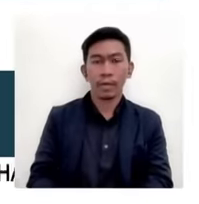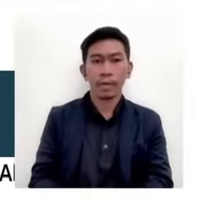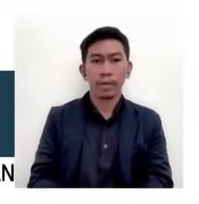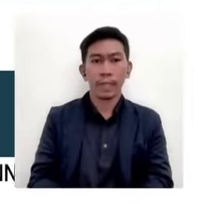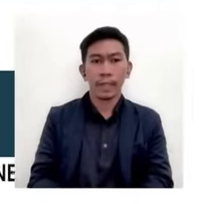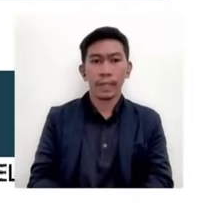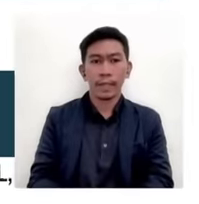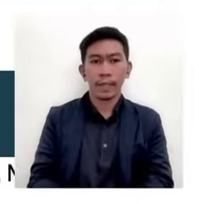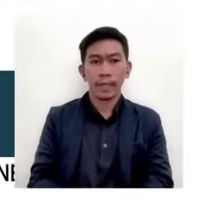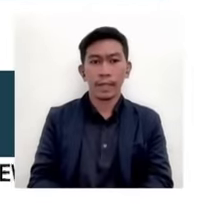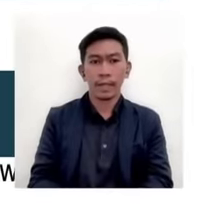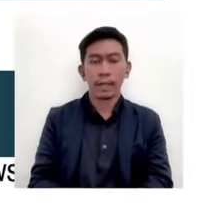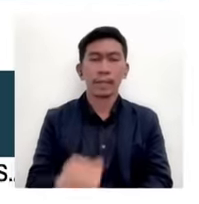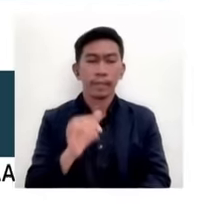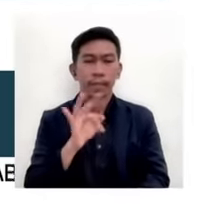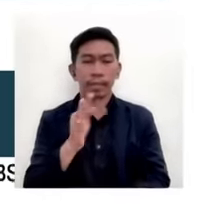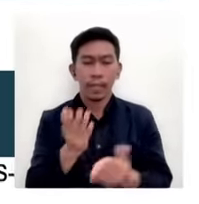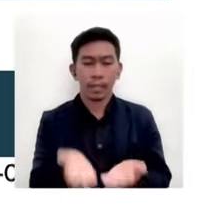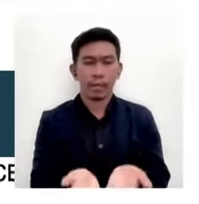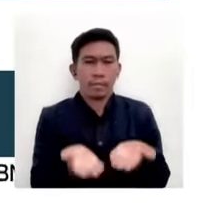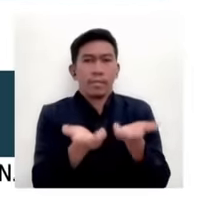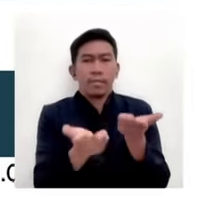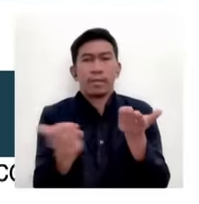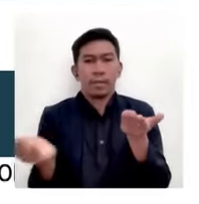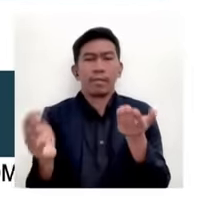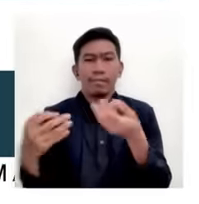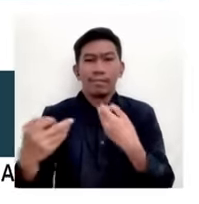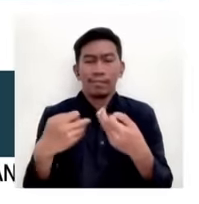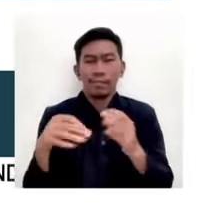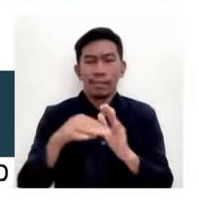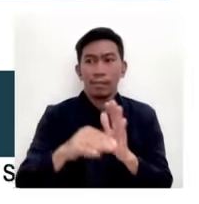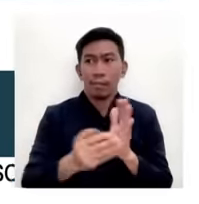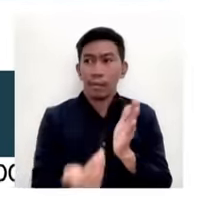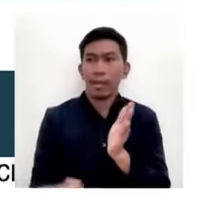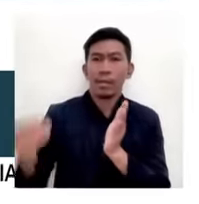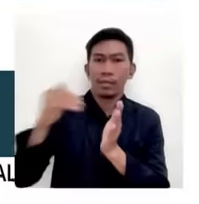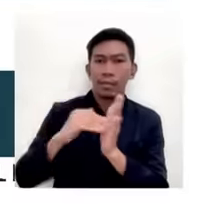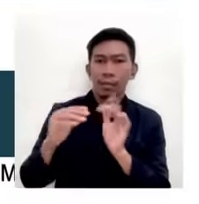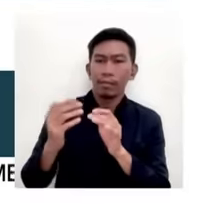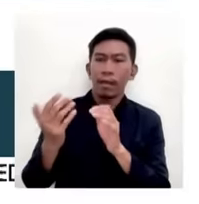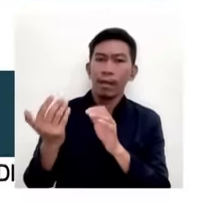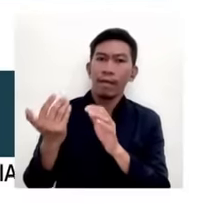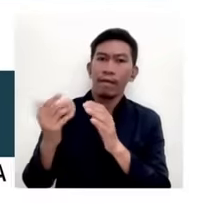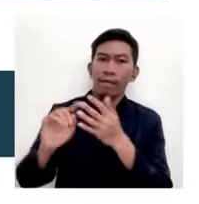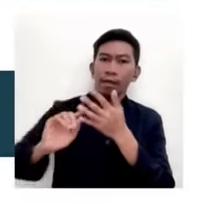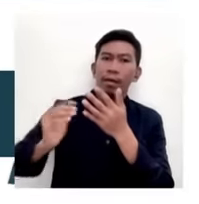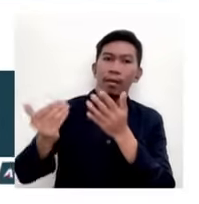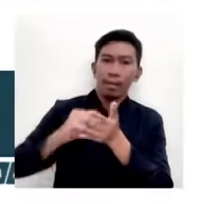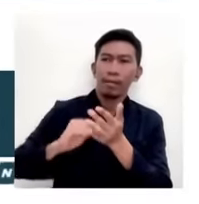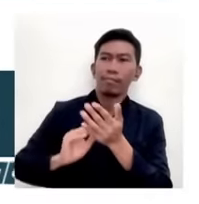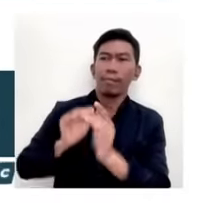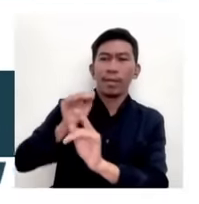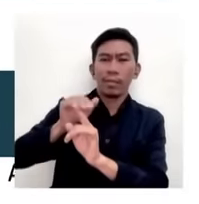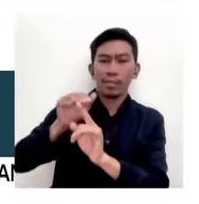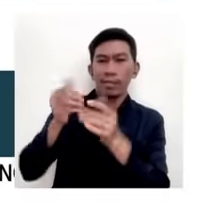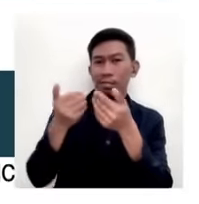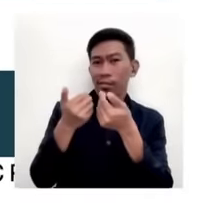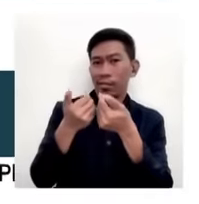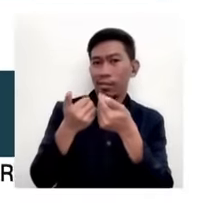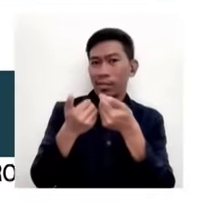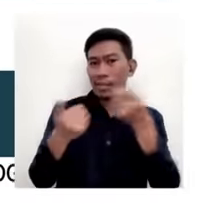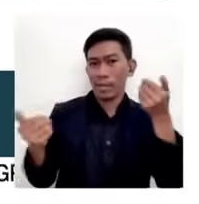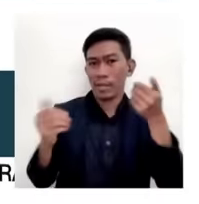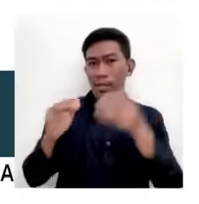When you lay it out as such, and then you have this renewed call for the secession of Mindanao, do you take it to